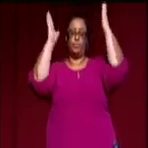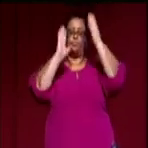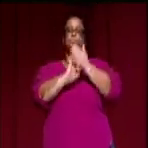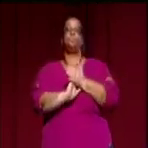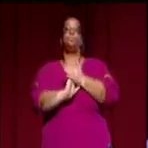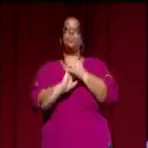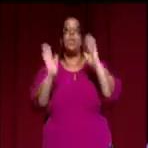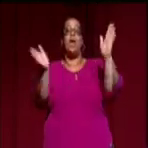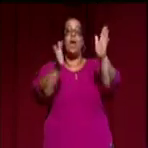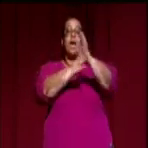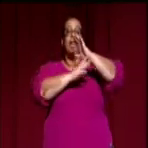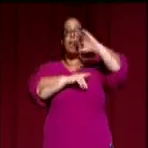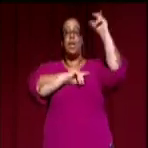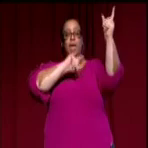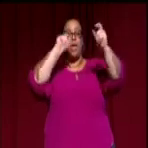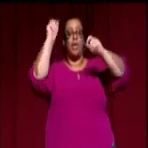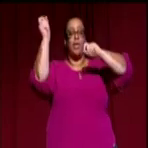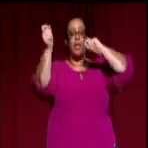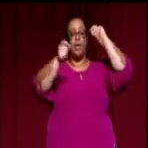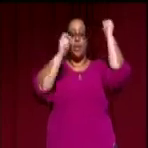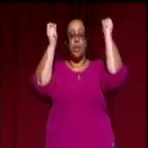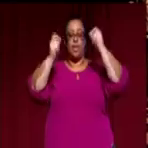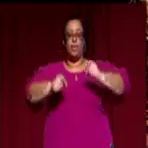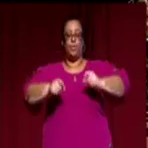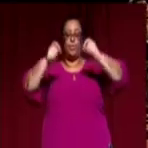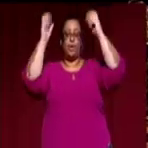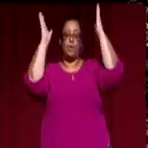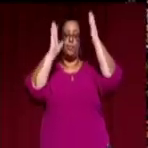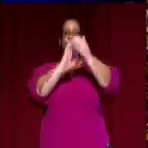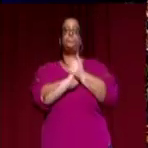Halle, halle, halle. Halle, halle, halle.